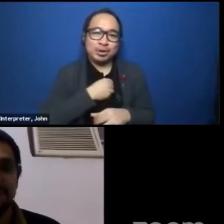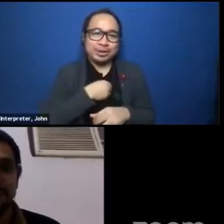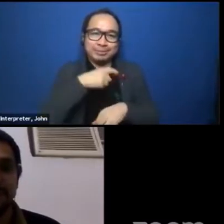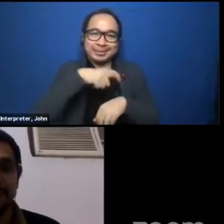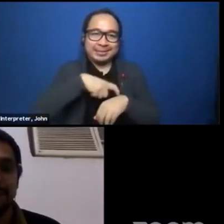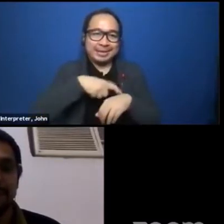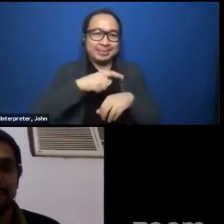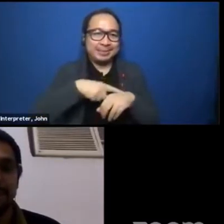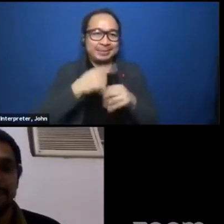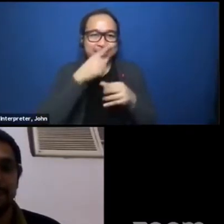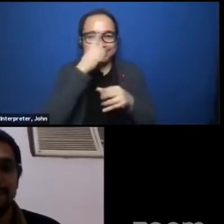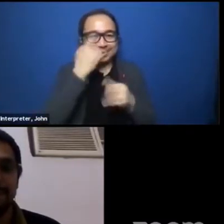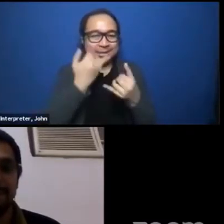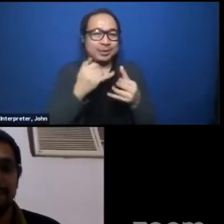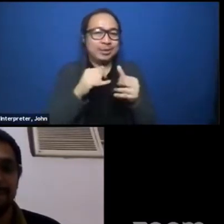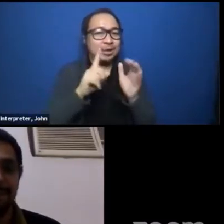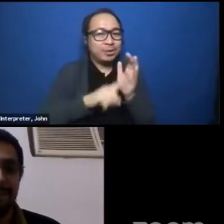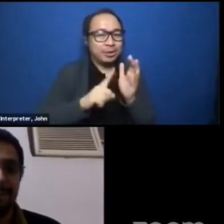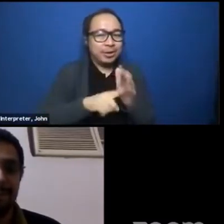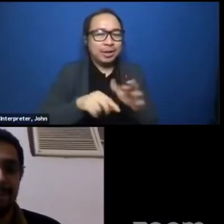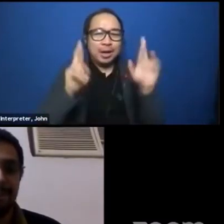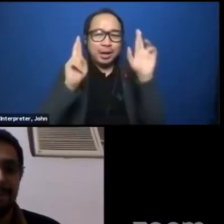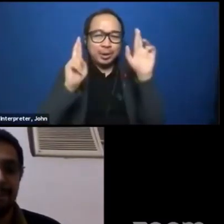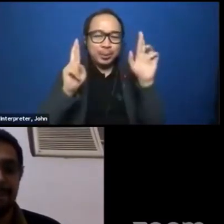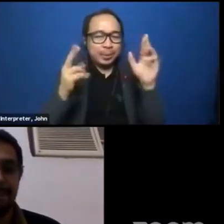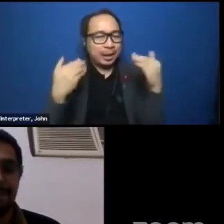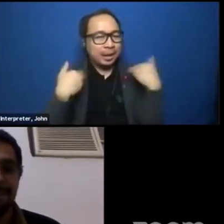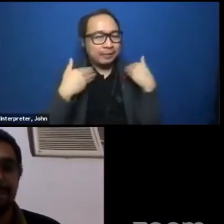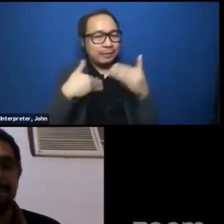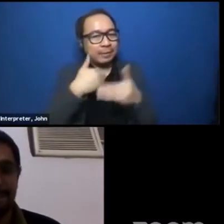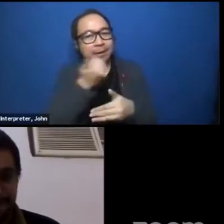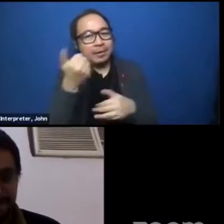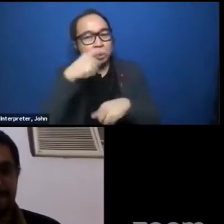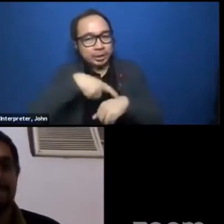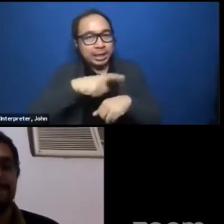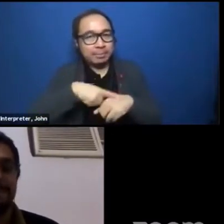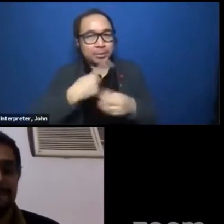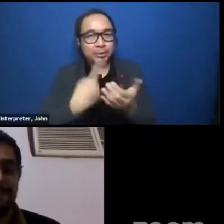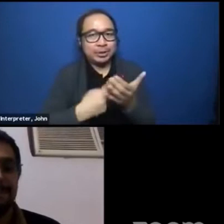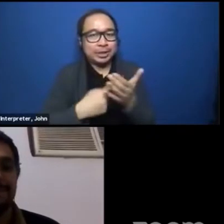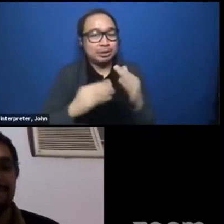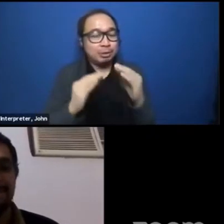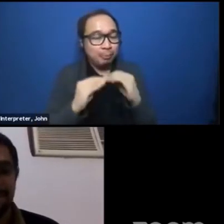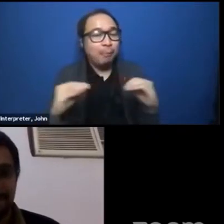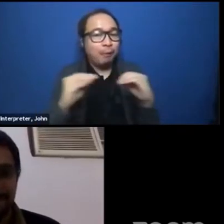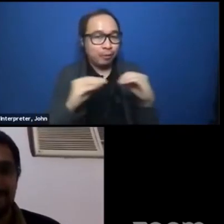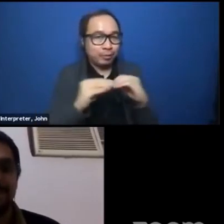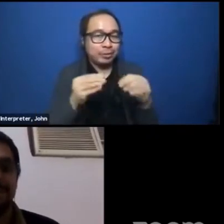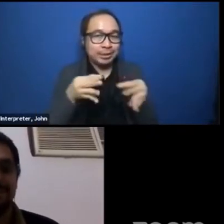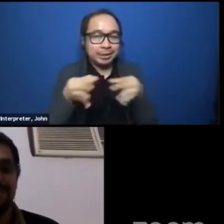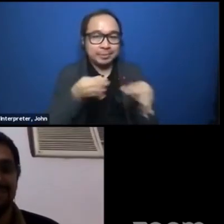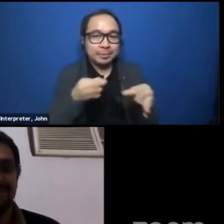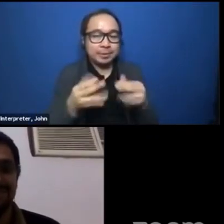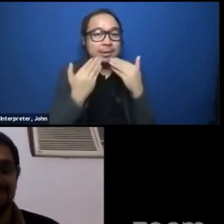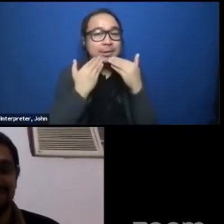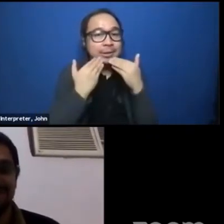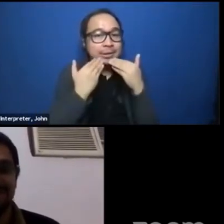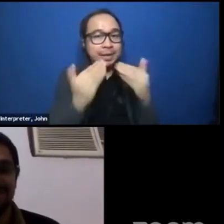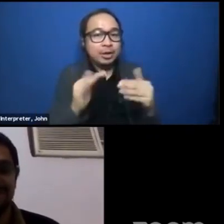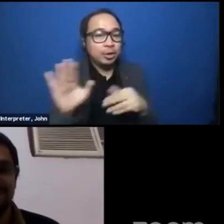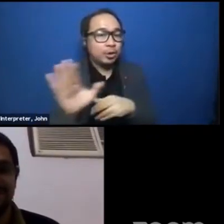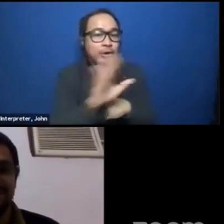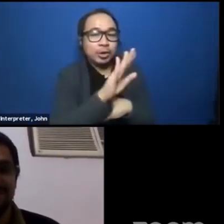study. And then I hope we will have another time to discuss more. And thank you again for your calling